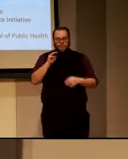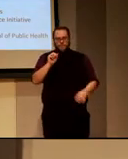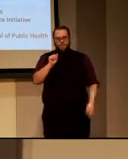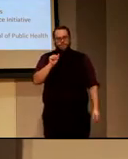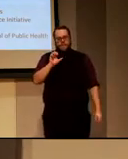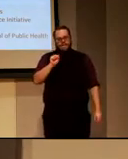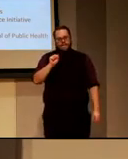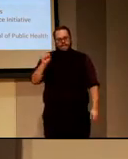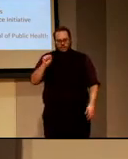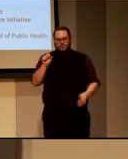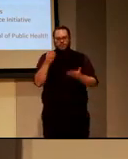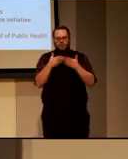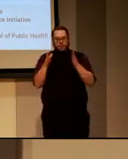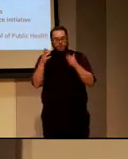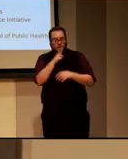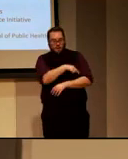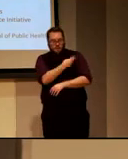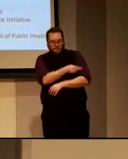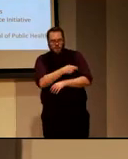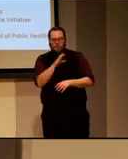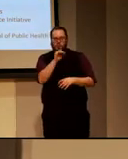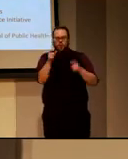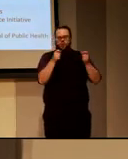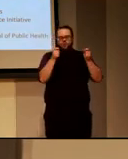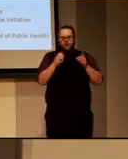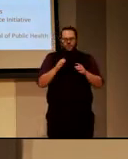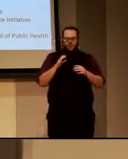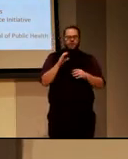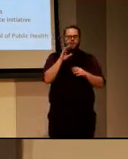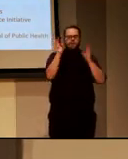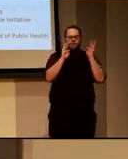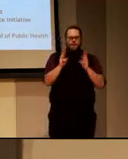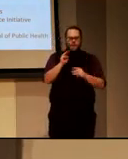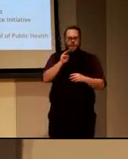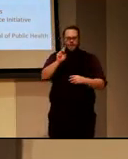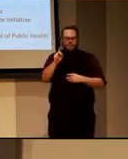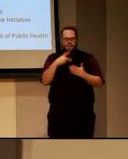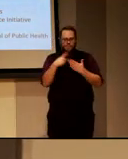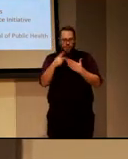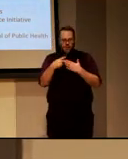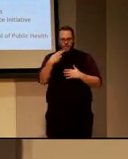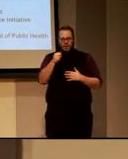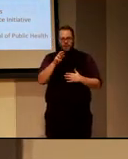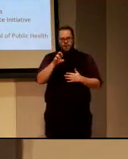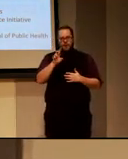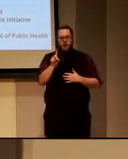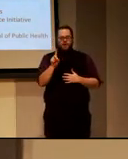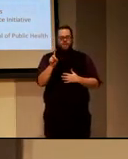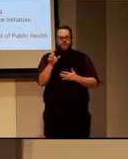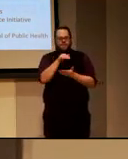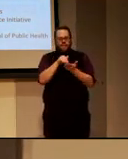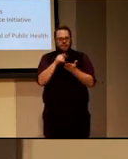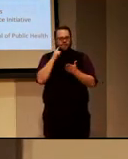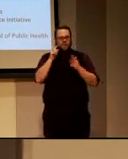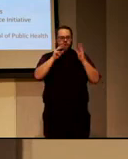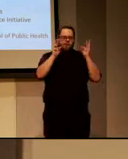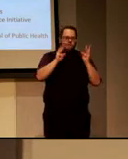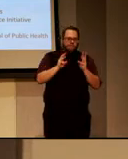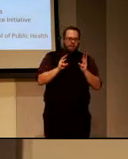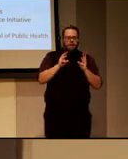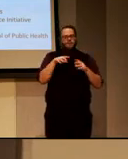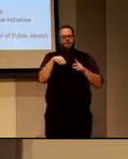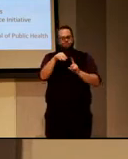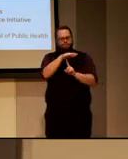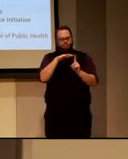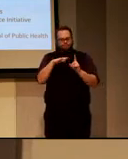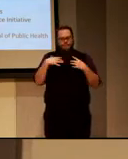General Hospital, and as co-director of the Climate MD program at Harvard University's Center for Climate, Health, and Global